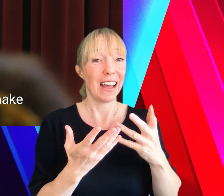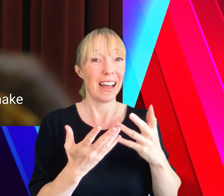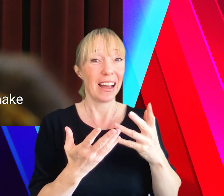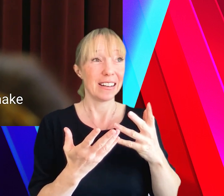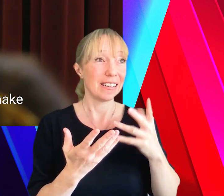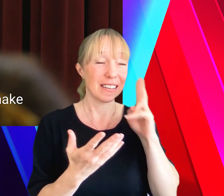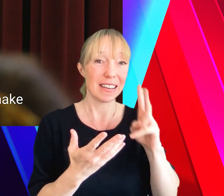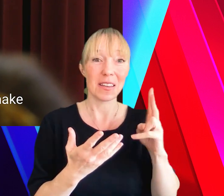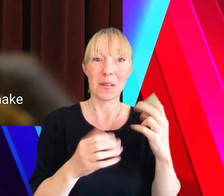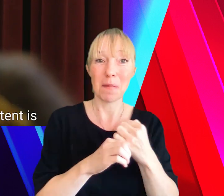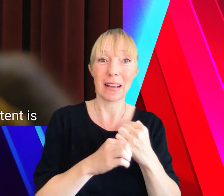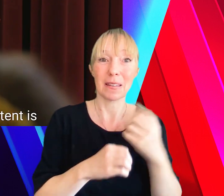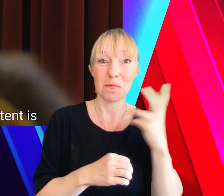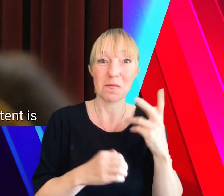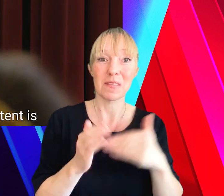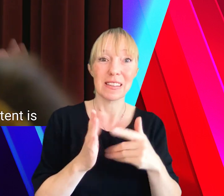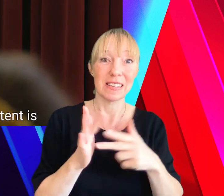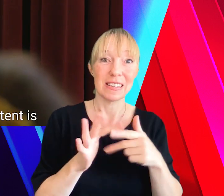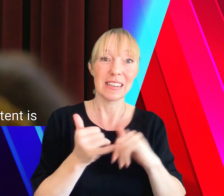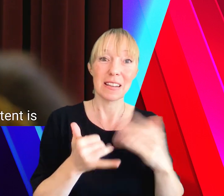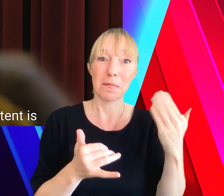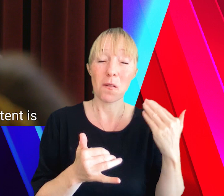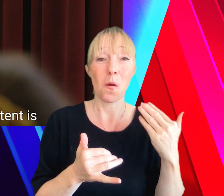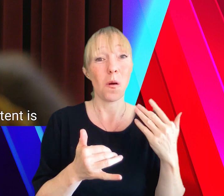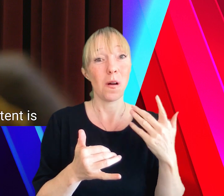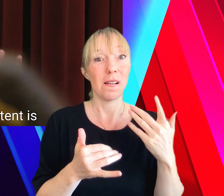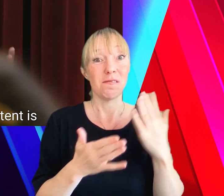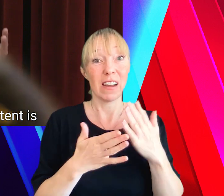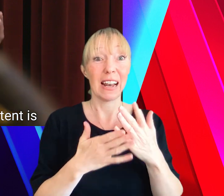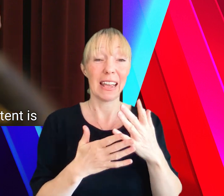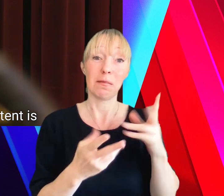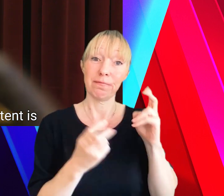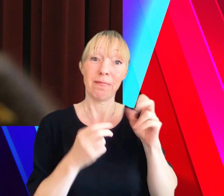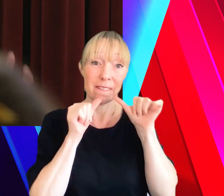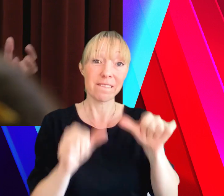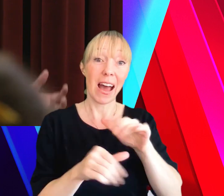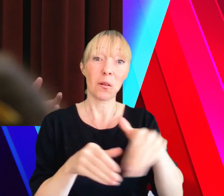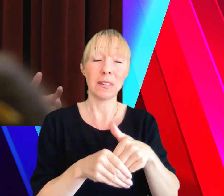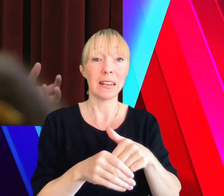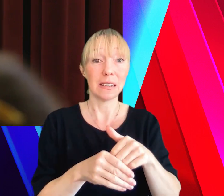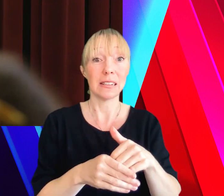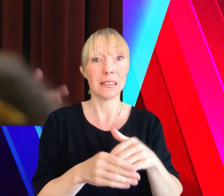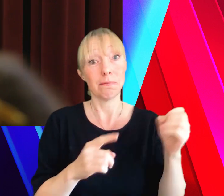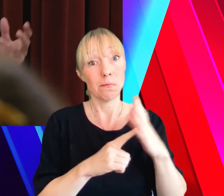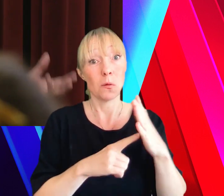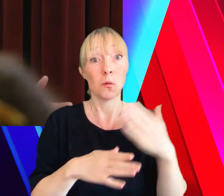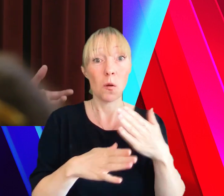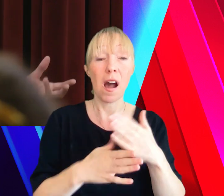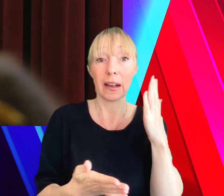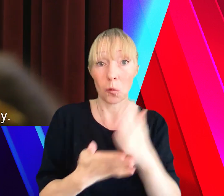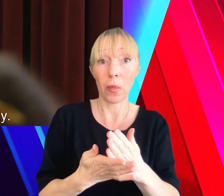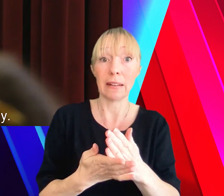some amazing zines earlier as well. I think what we've got out of this is like fan content is serious work. It is authentic.